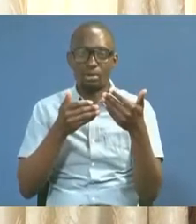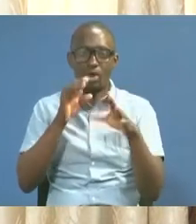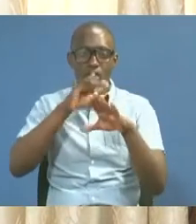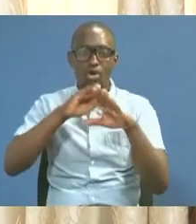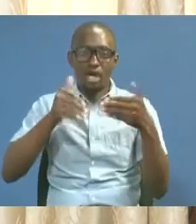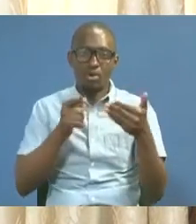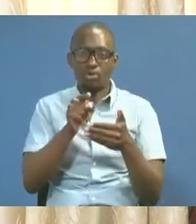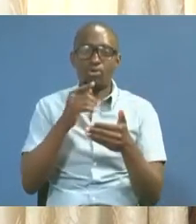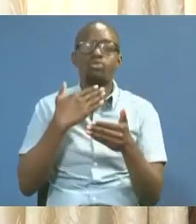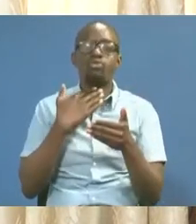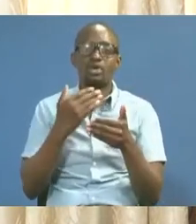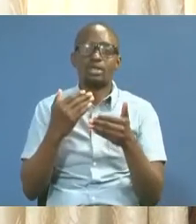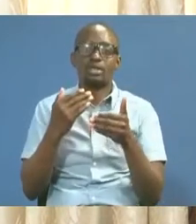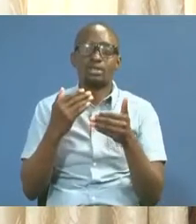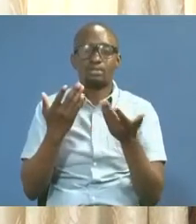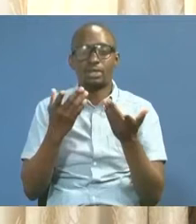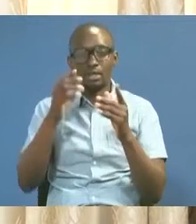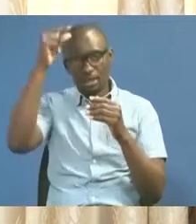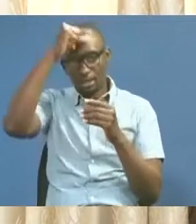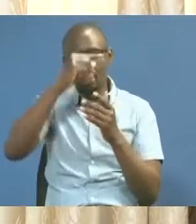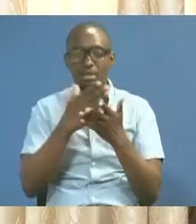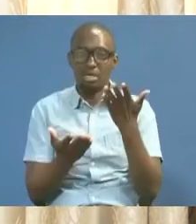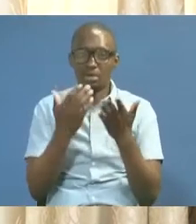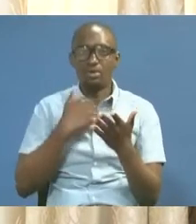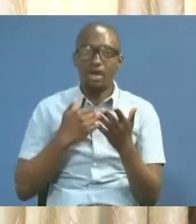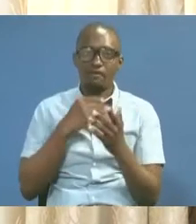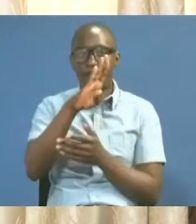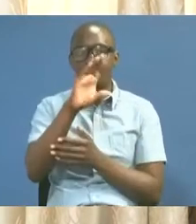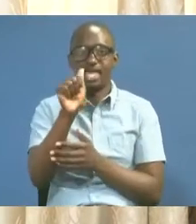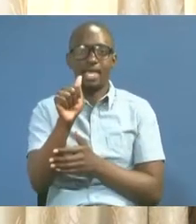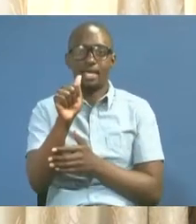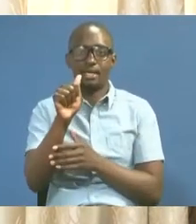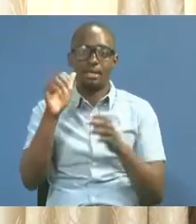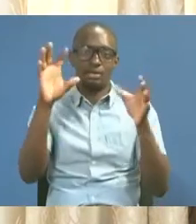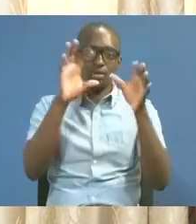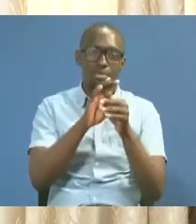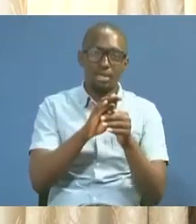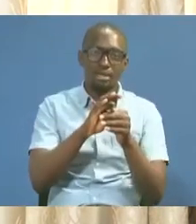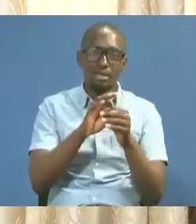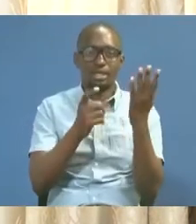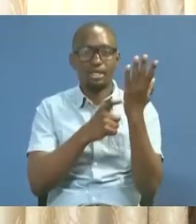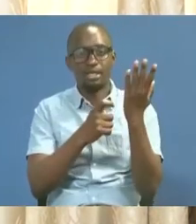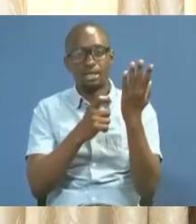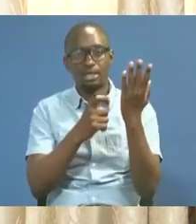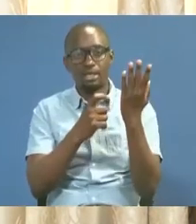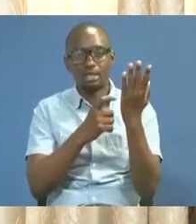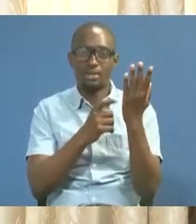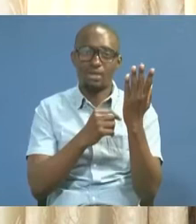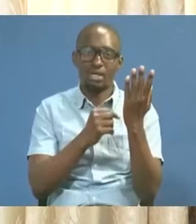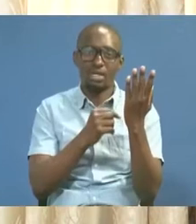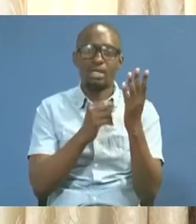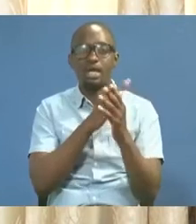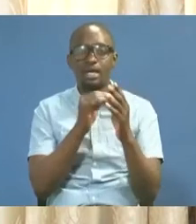For example, you can have a combination, a BA, that combines Kiswahili and history, or